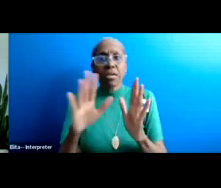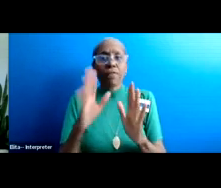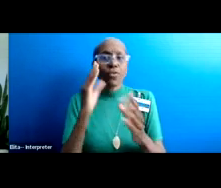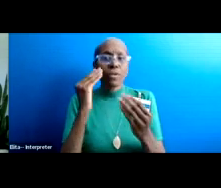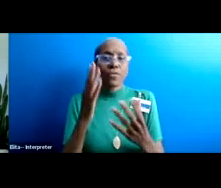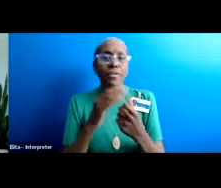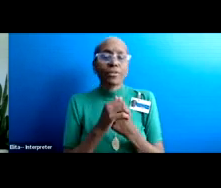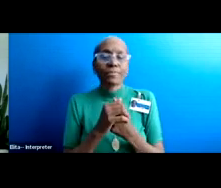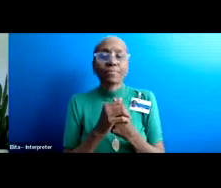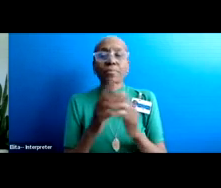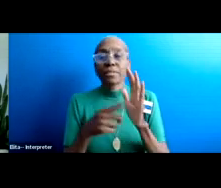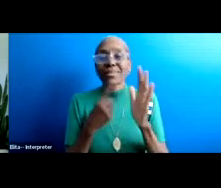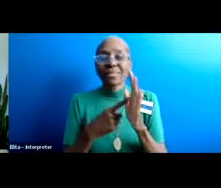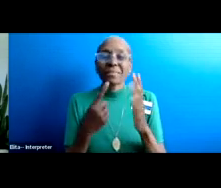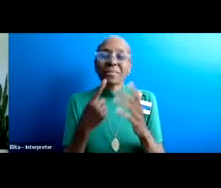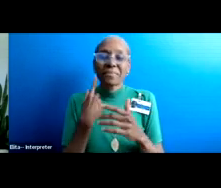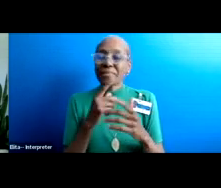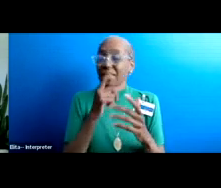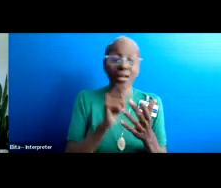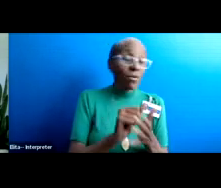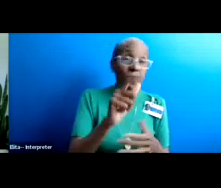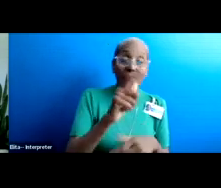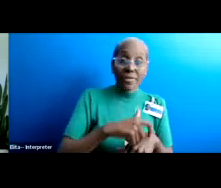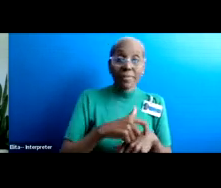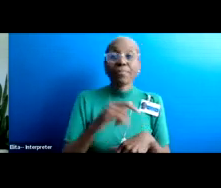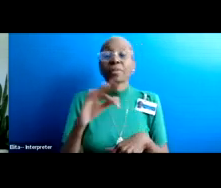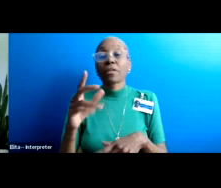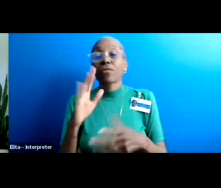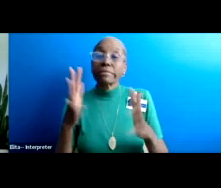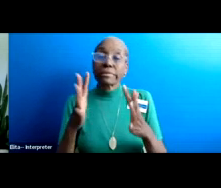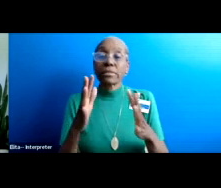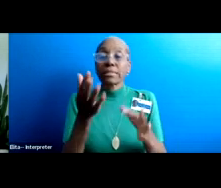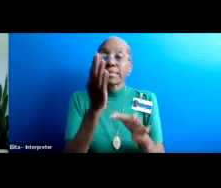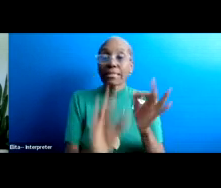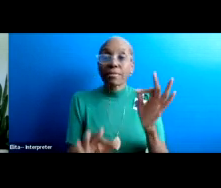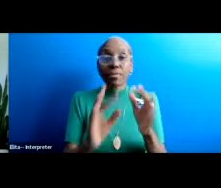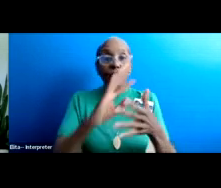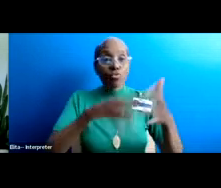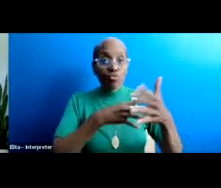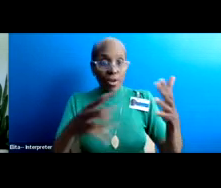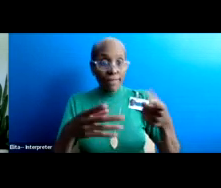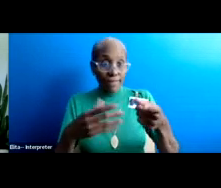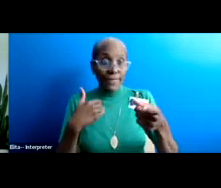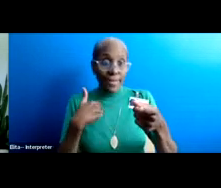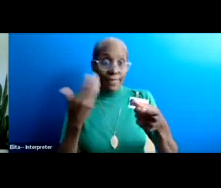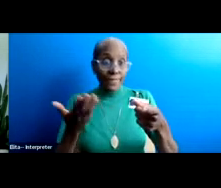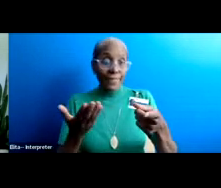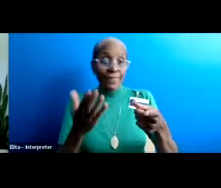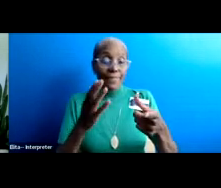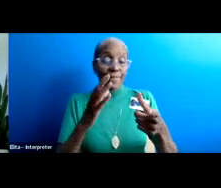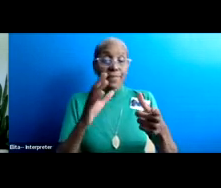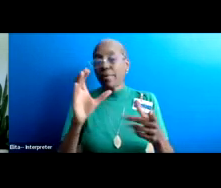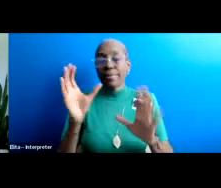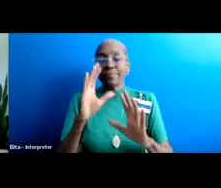information. Sometimes, not all the time. If you have a relatively simple graph, like the one that I have here, or chart